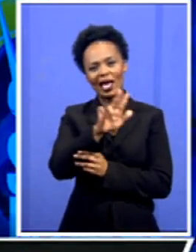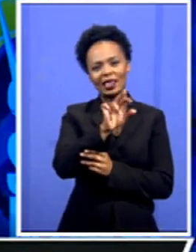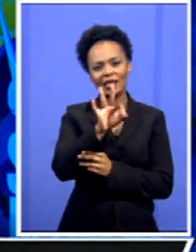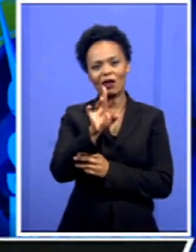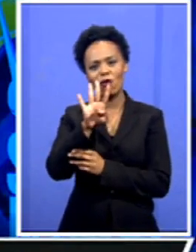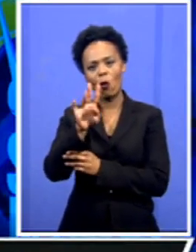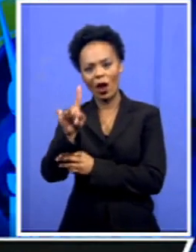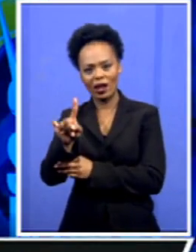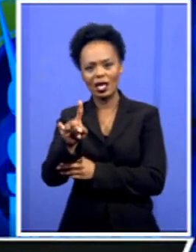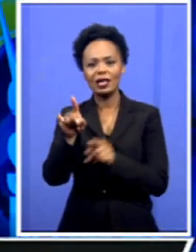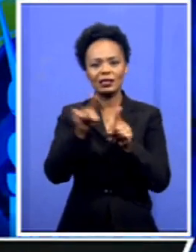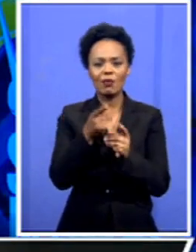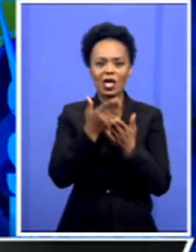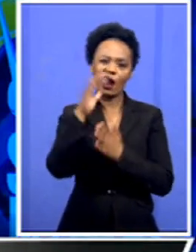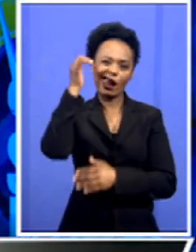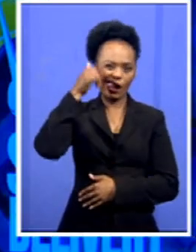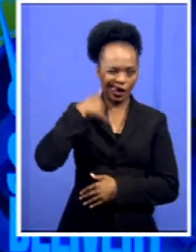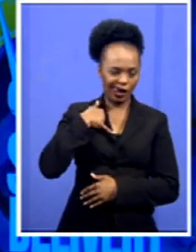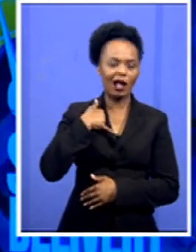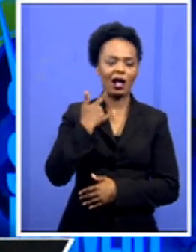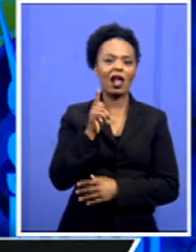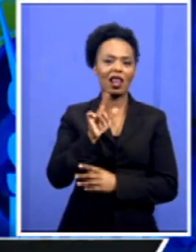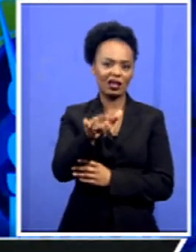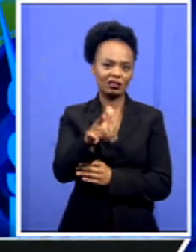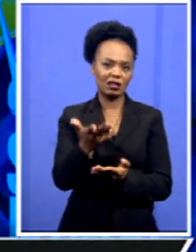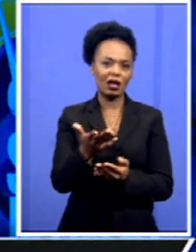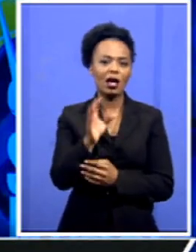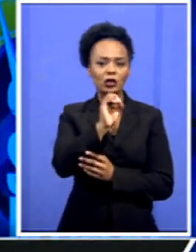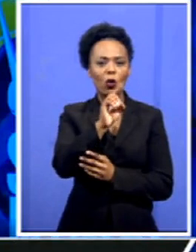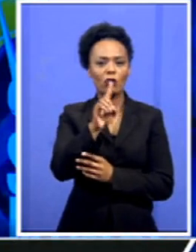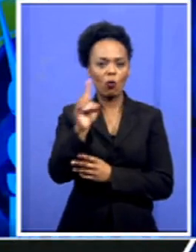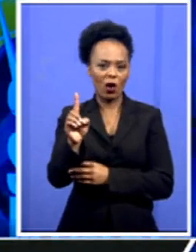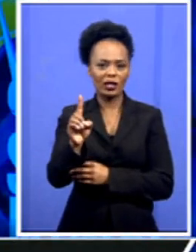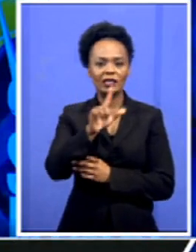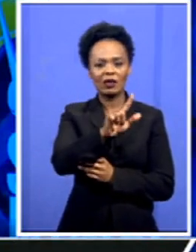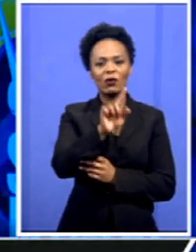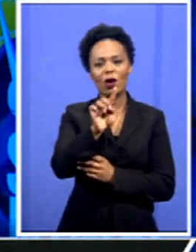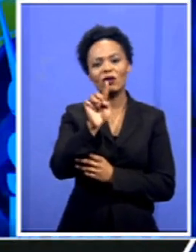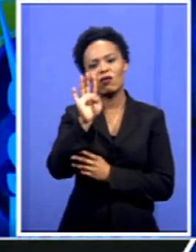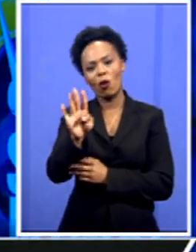083-272-8341, and you can also call us. That will be later on in the show on